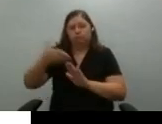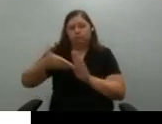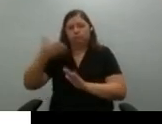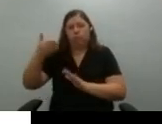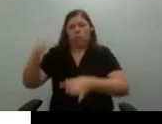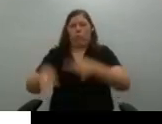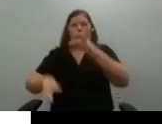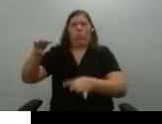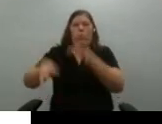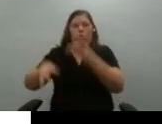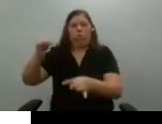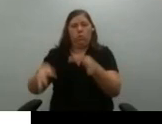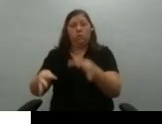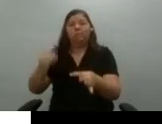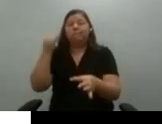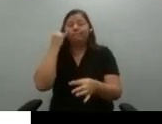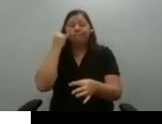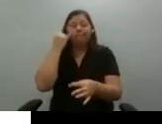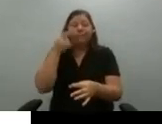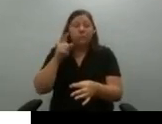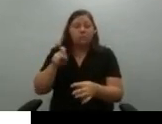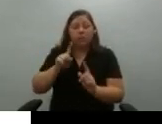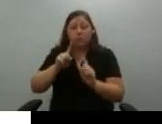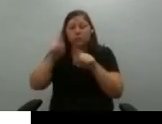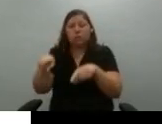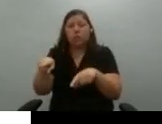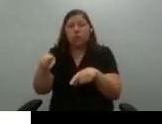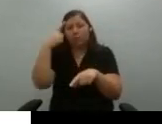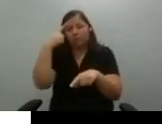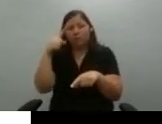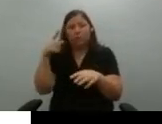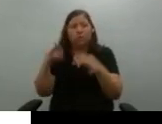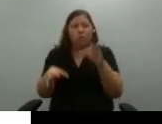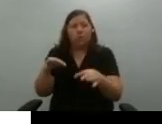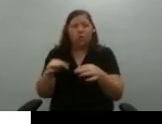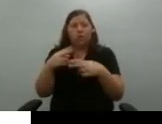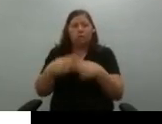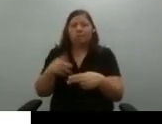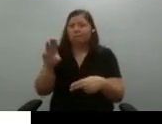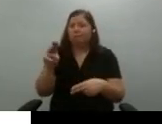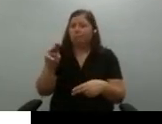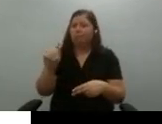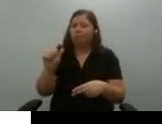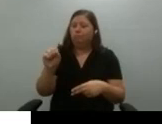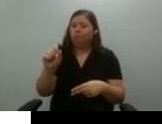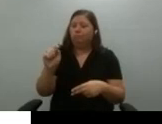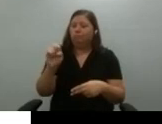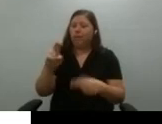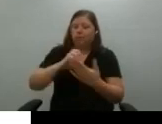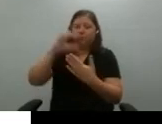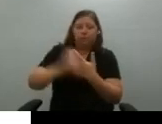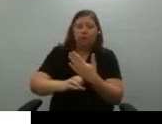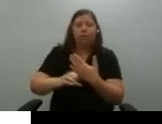courts. So if you ever have to appear for a master calendar hearing or an individual hearing, it will be with the